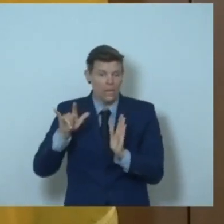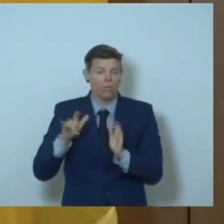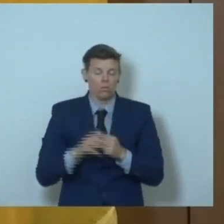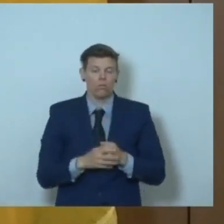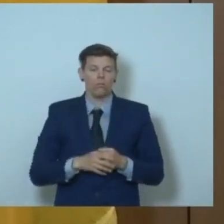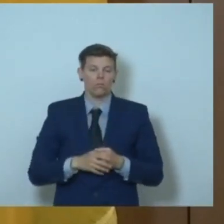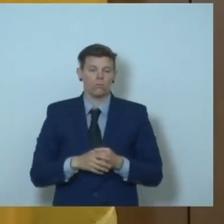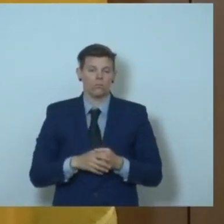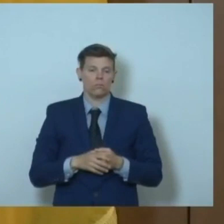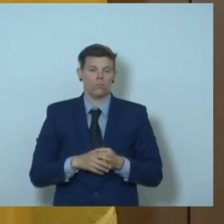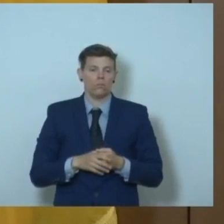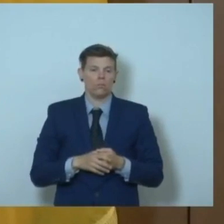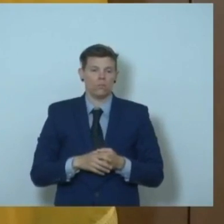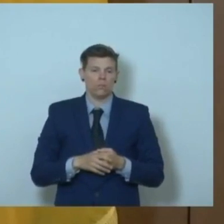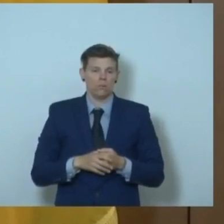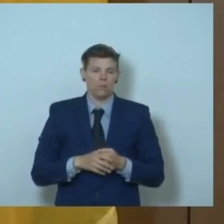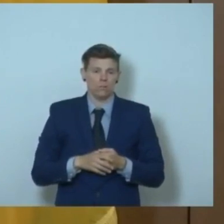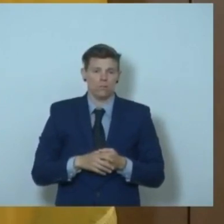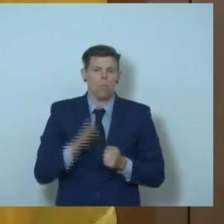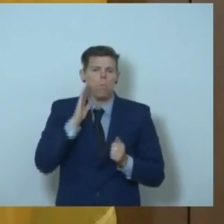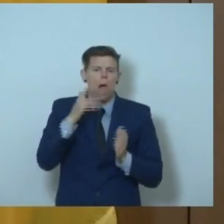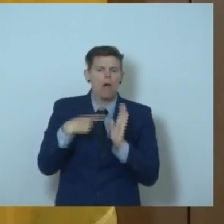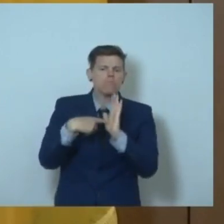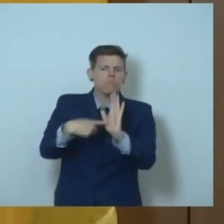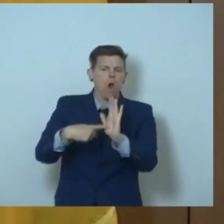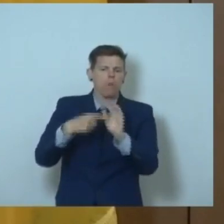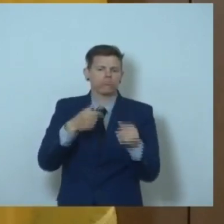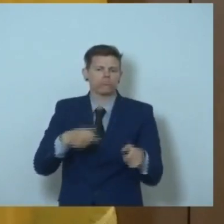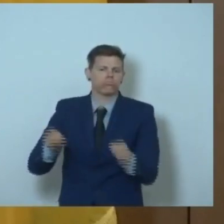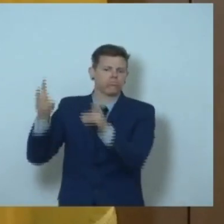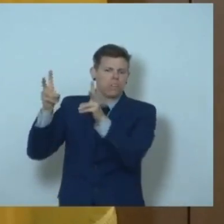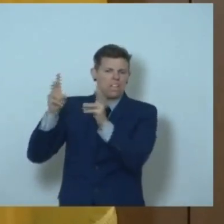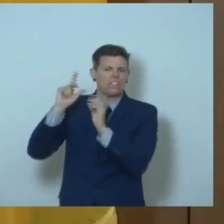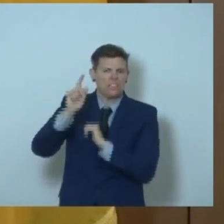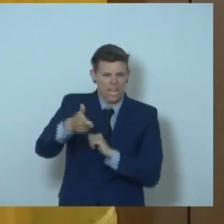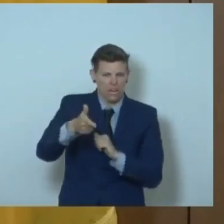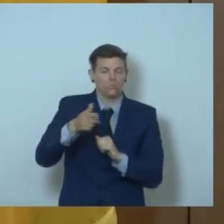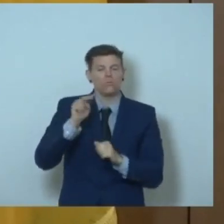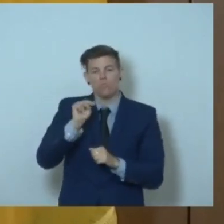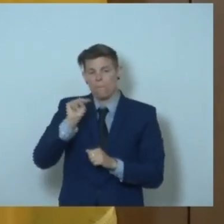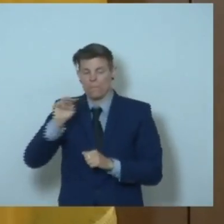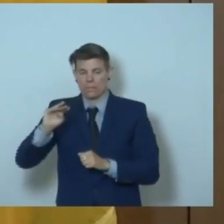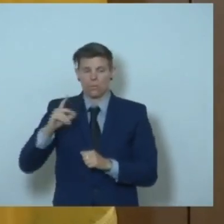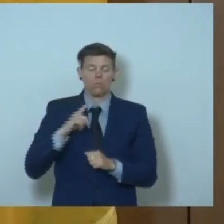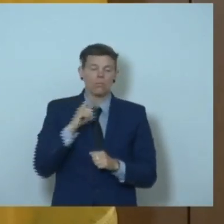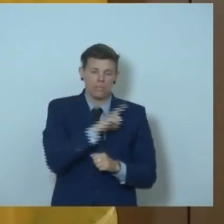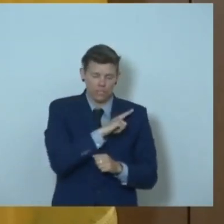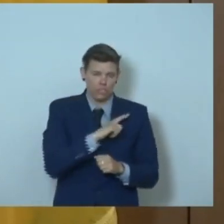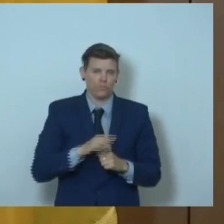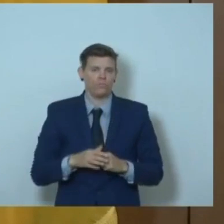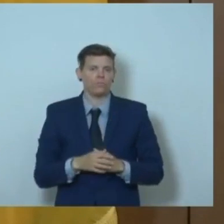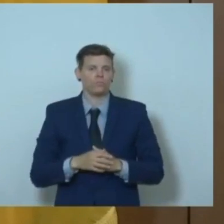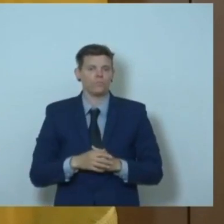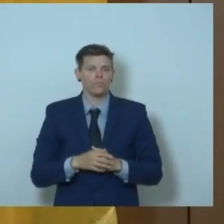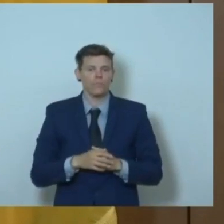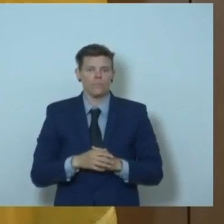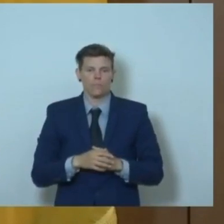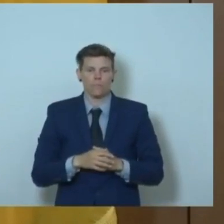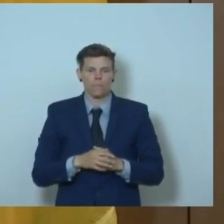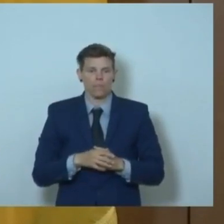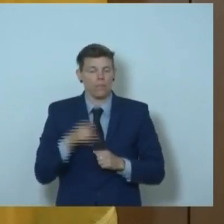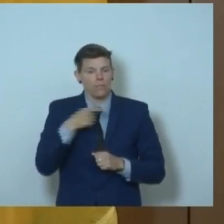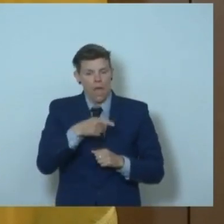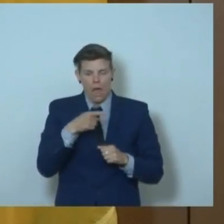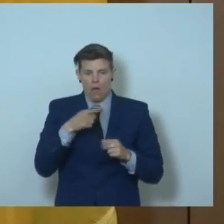call. And I want to say thank you to the New Mexico legislature because these are significant shifts in how we